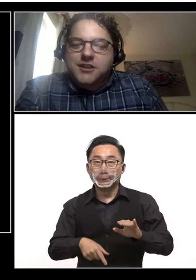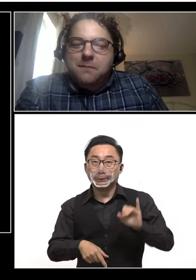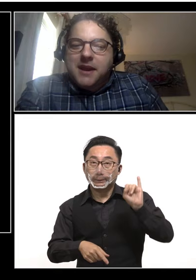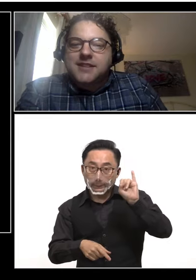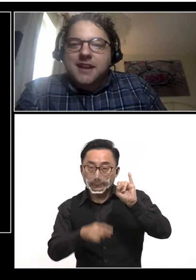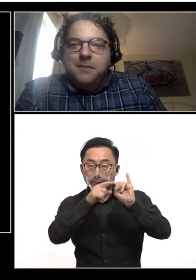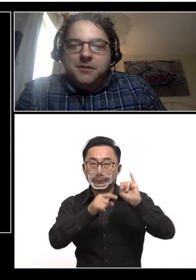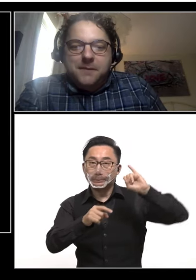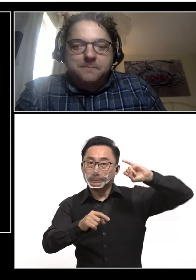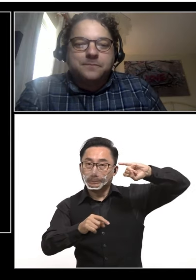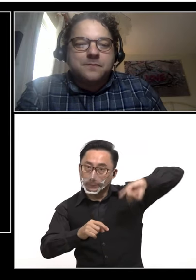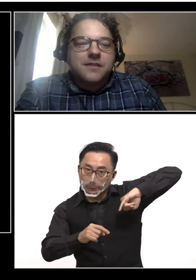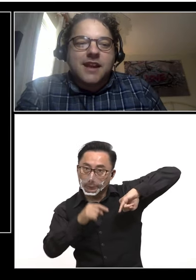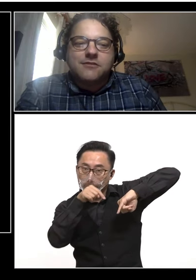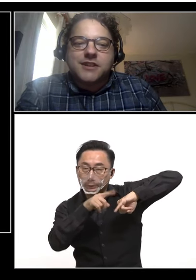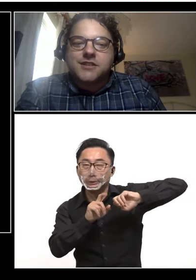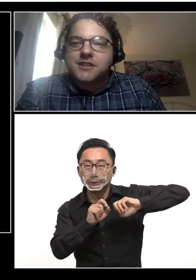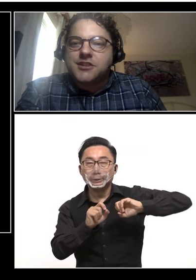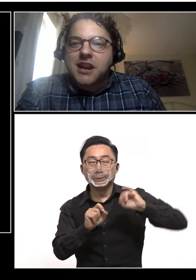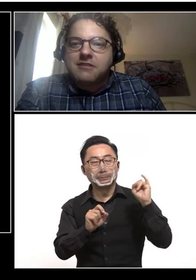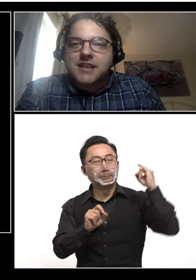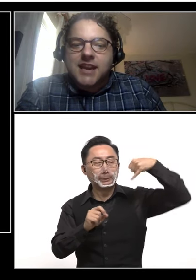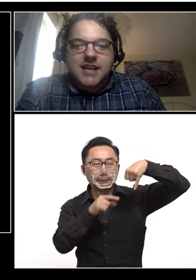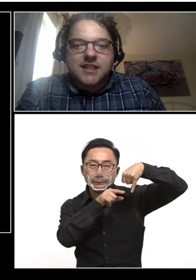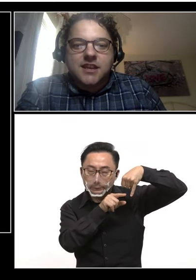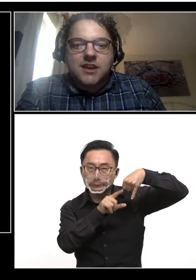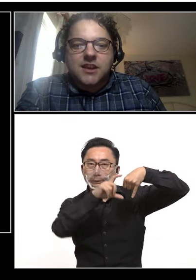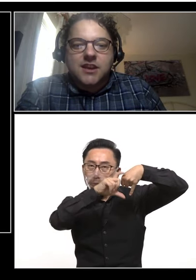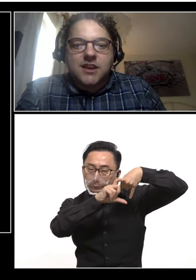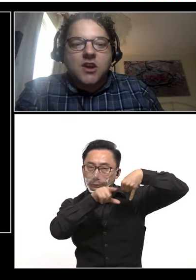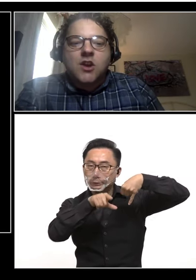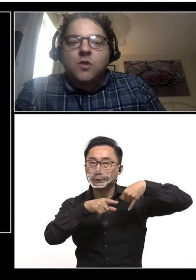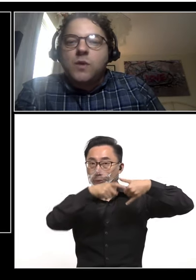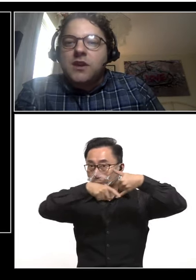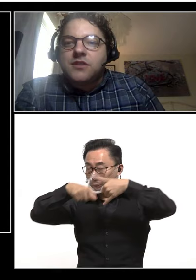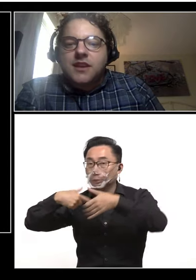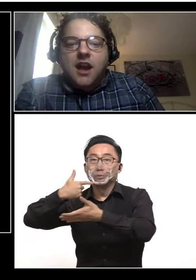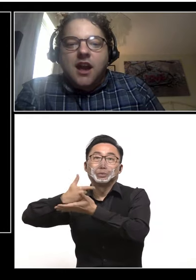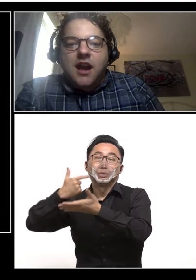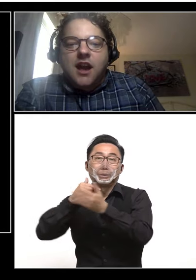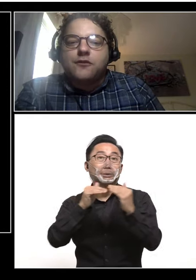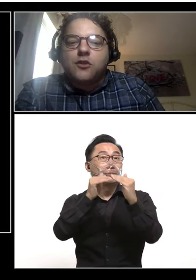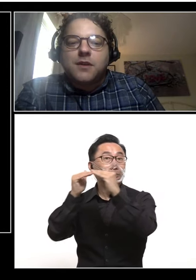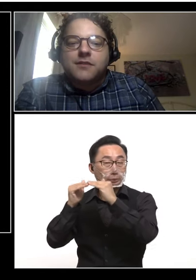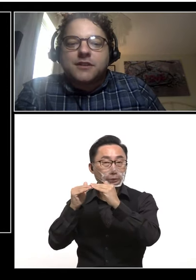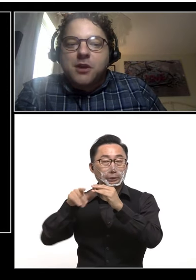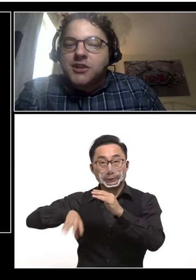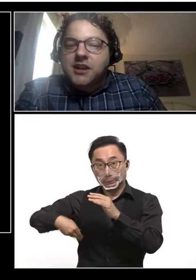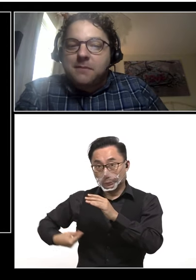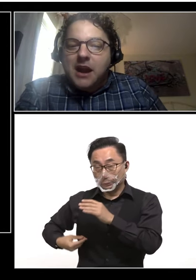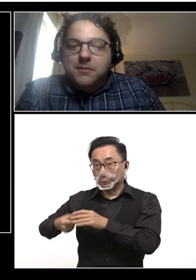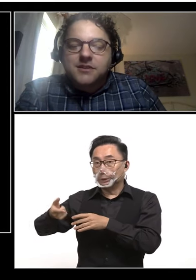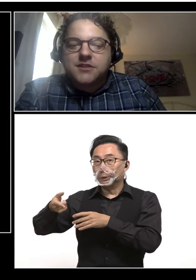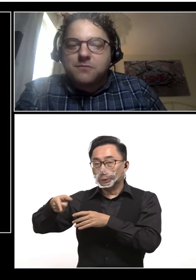organisation based in Cambodia and registered as a charity in the UK. We use the arts as a form of expression